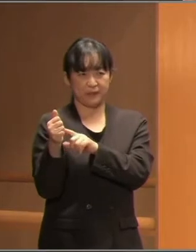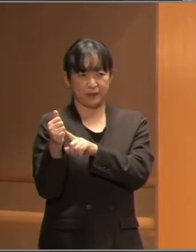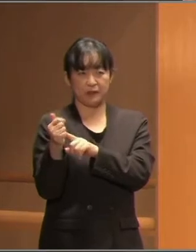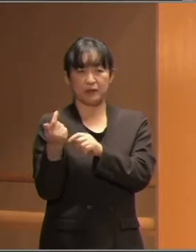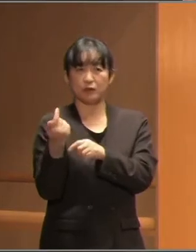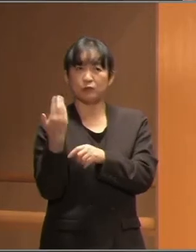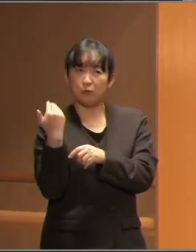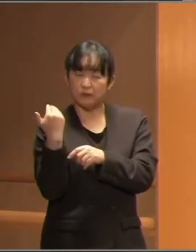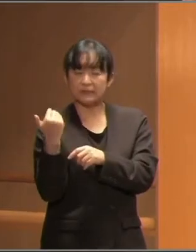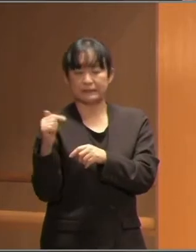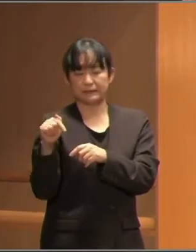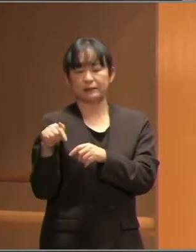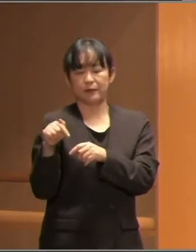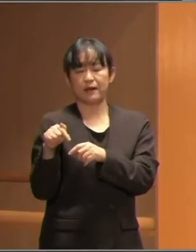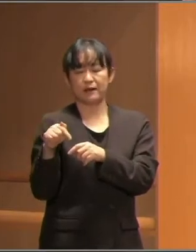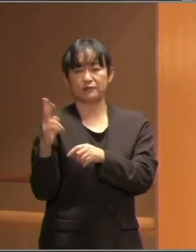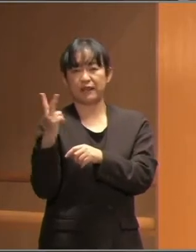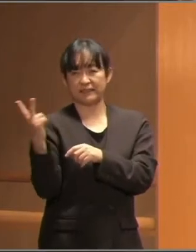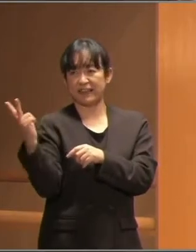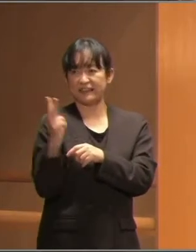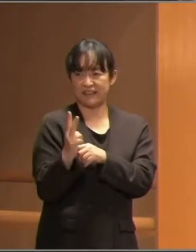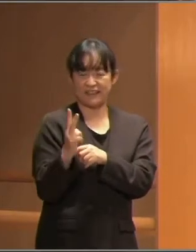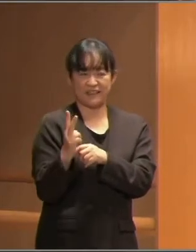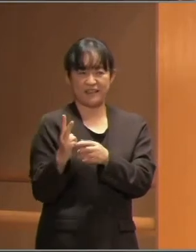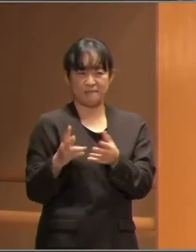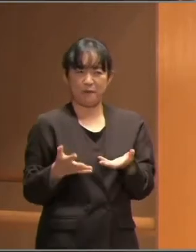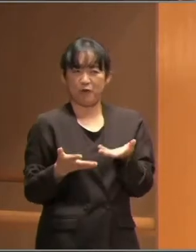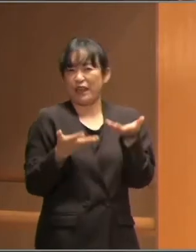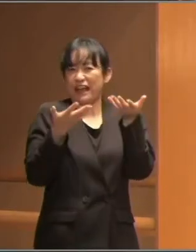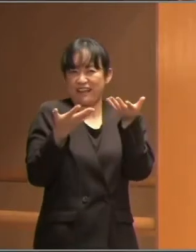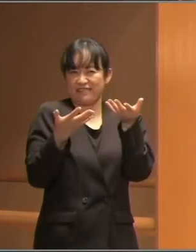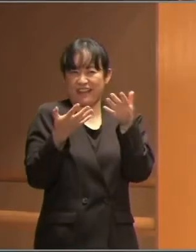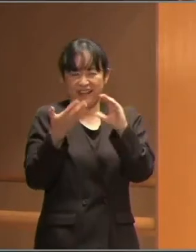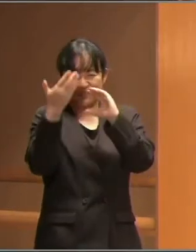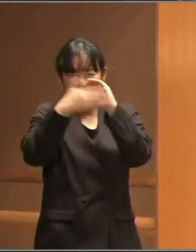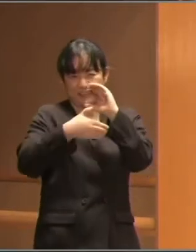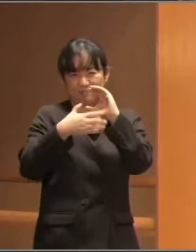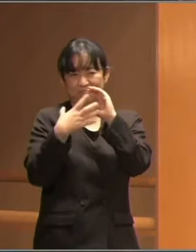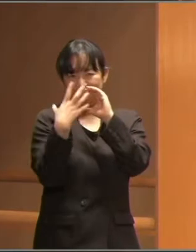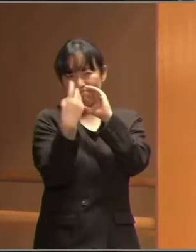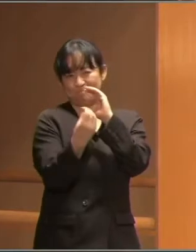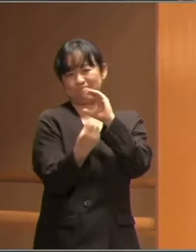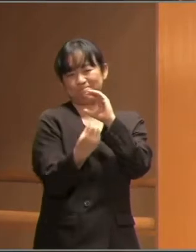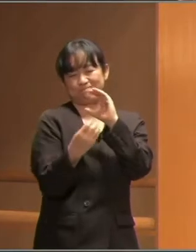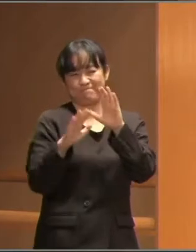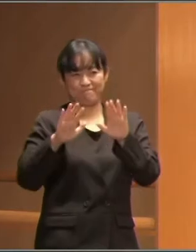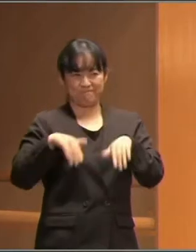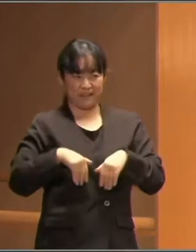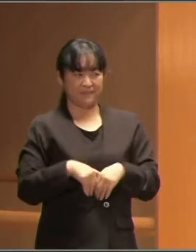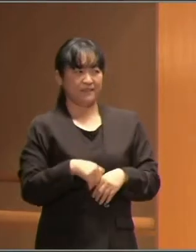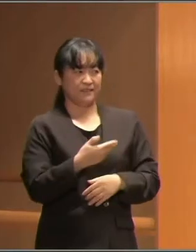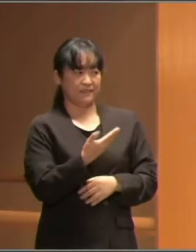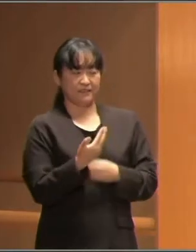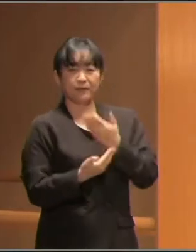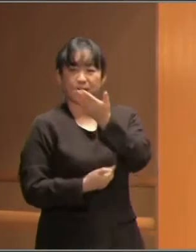down recently. However, in that motor show, Mr. Toyota and Mr. Koizumi visited us.